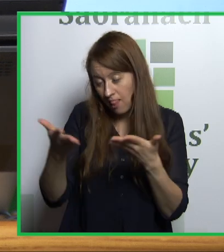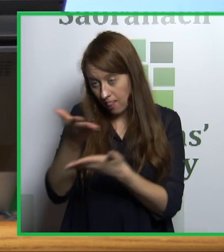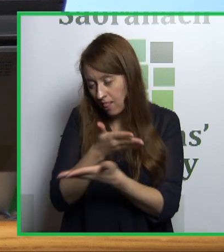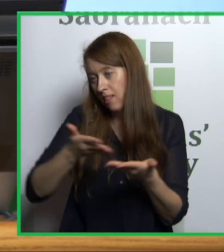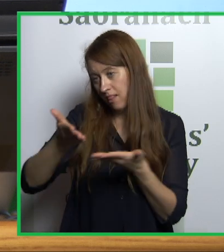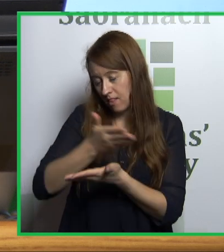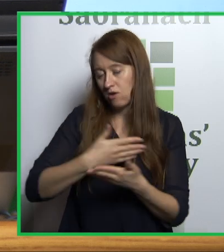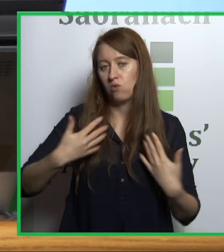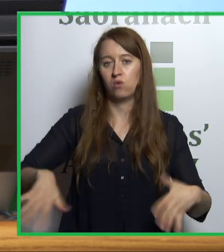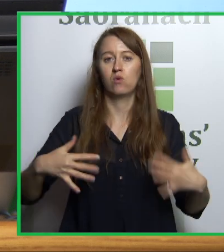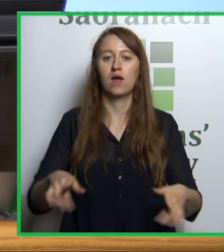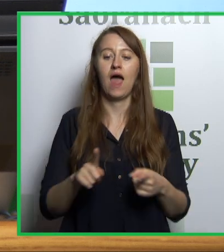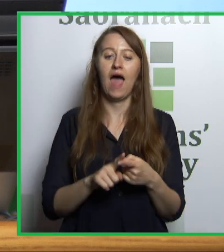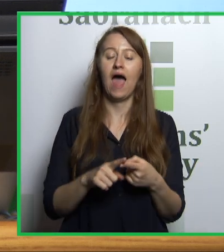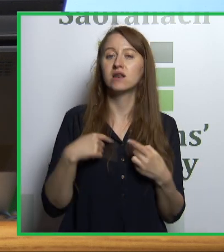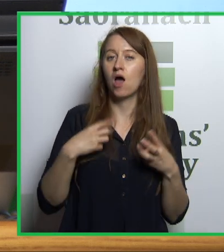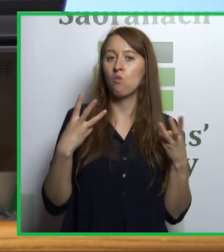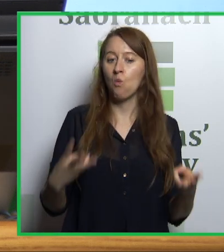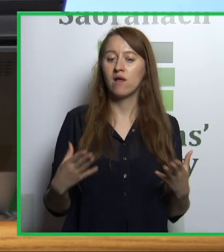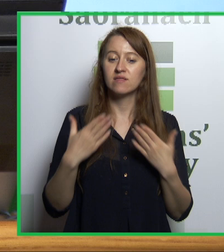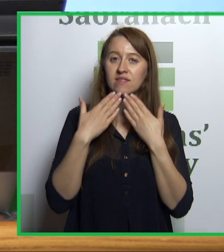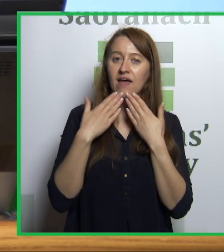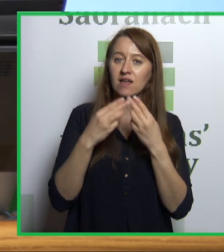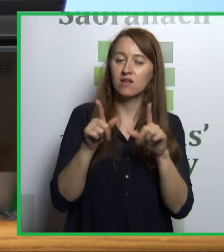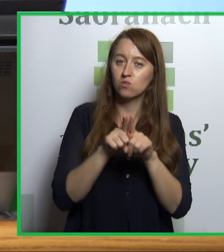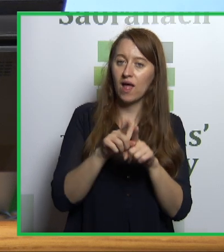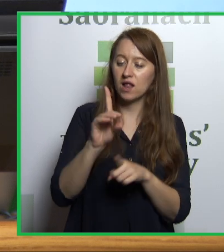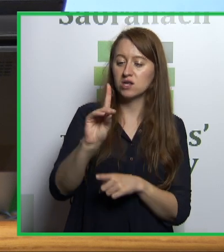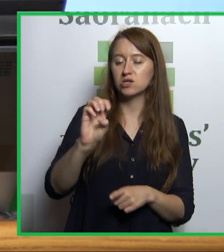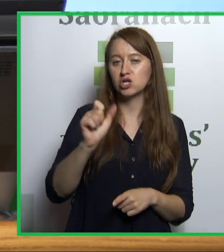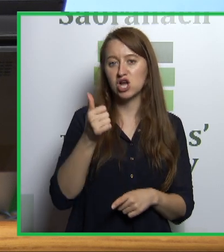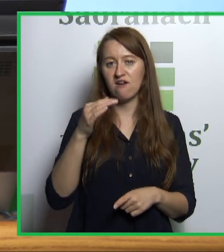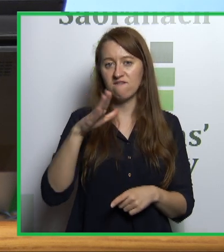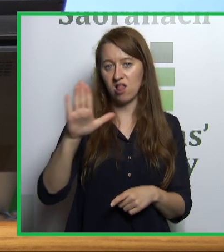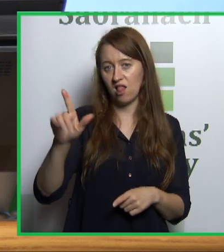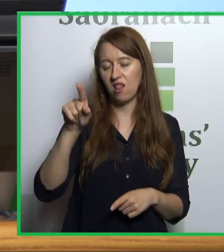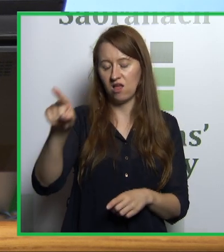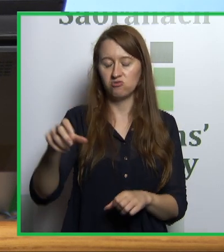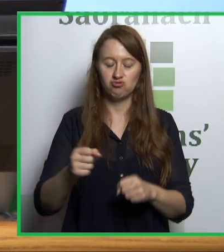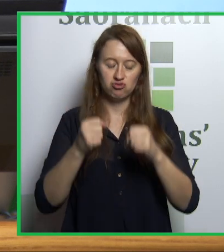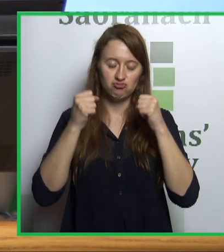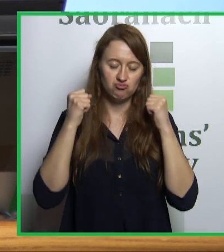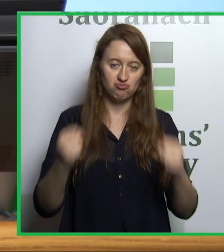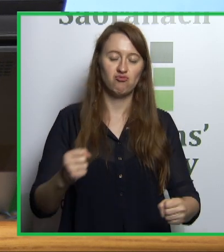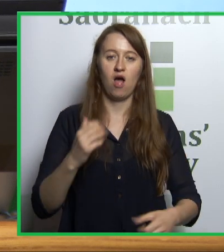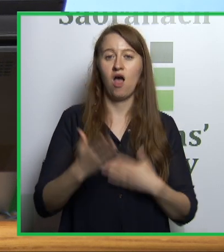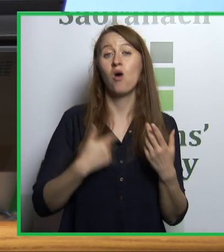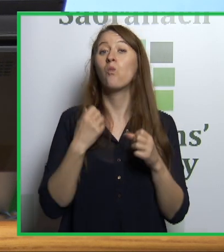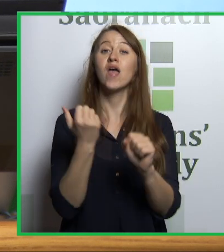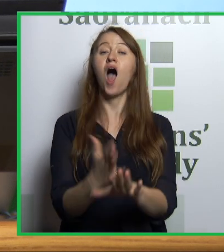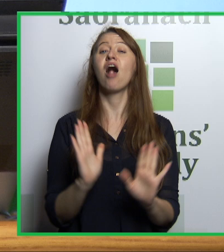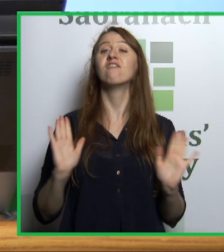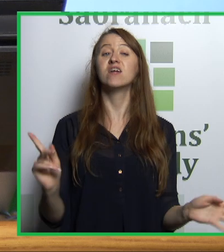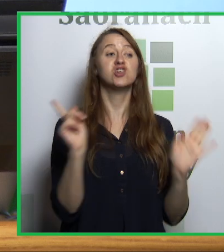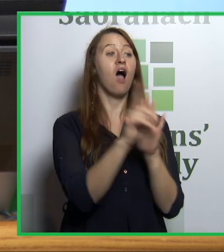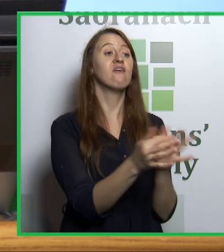if you can share with me thanks to Derval. Derval has been relentless. We've all got away, got a quick coffee, got a quick